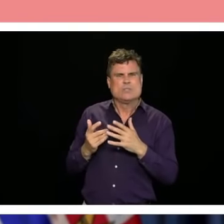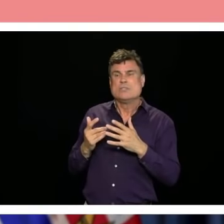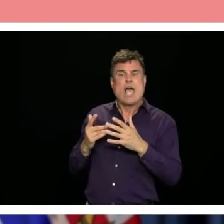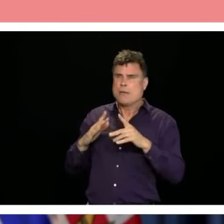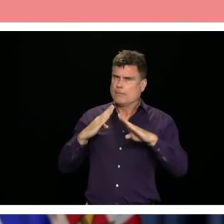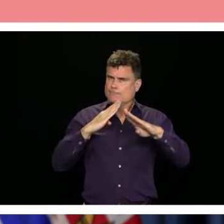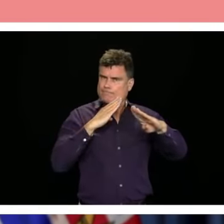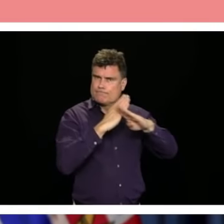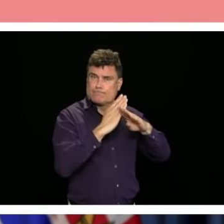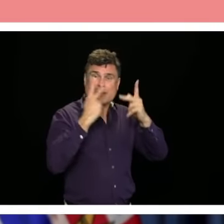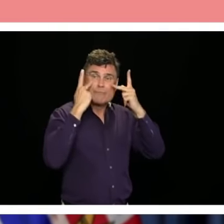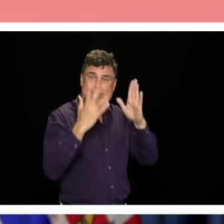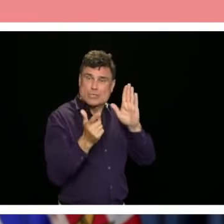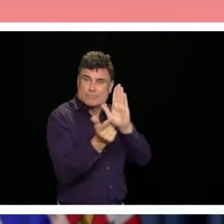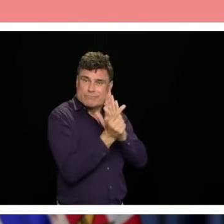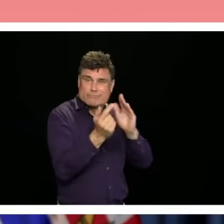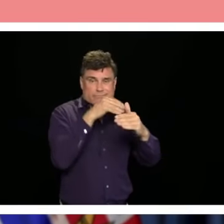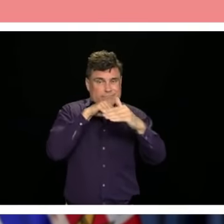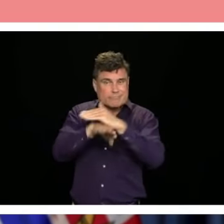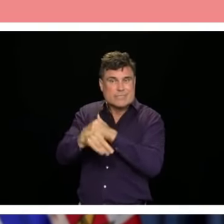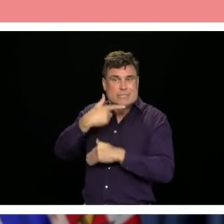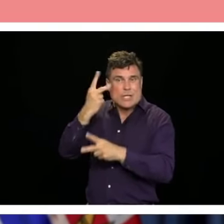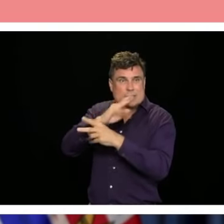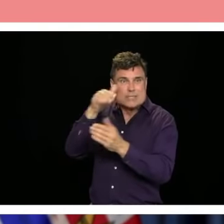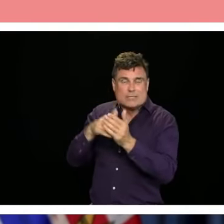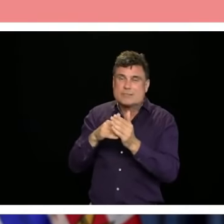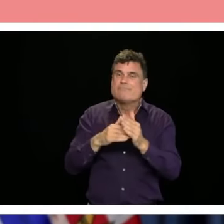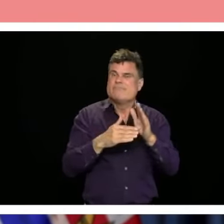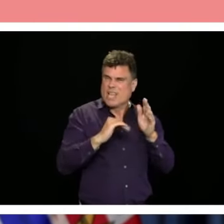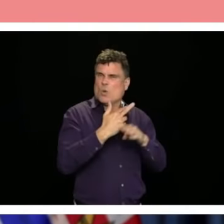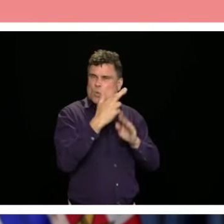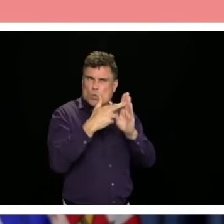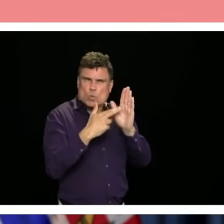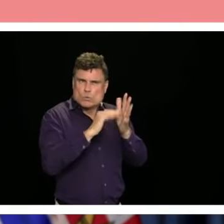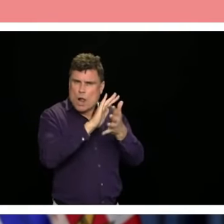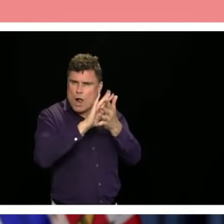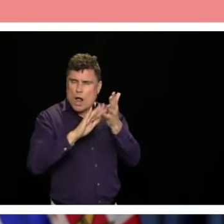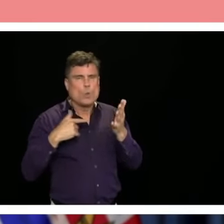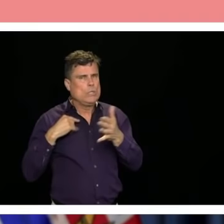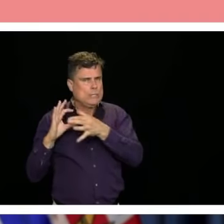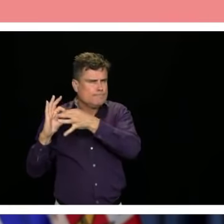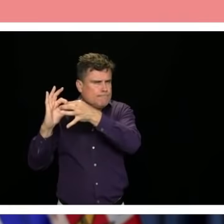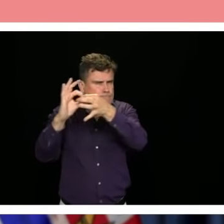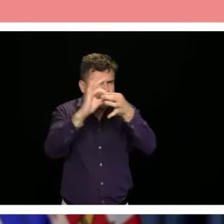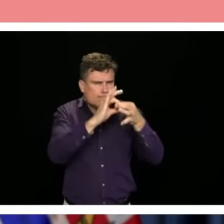BC approach involving seniors care that was required in every area. So our